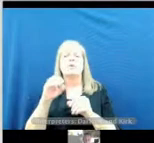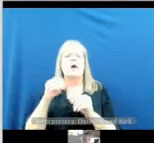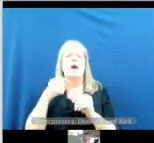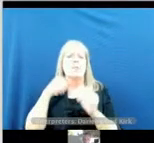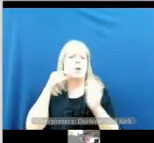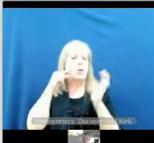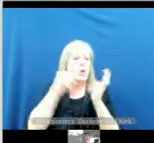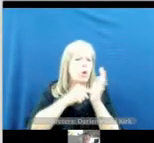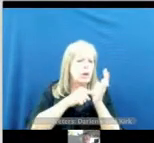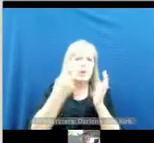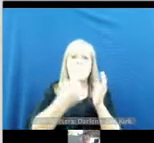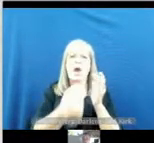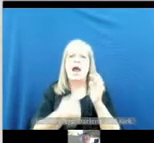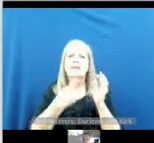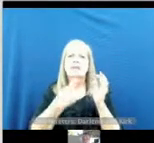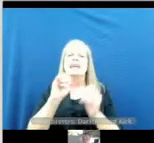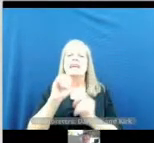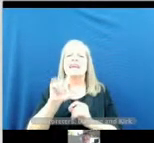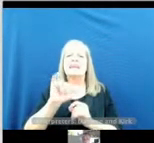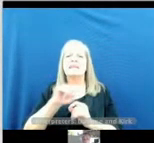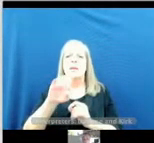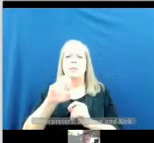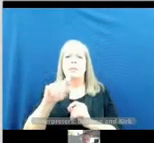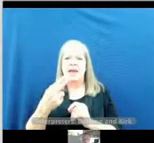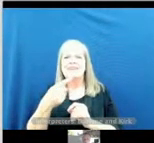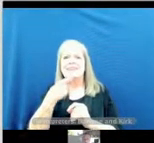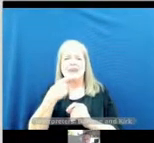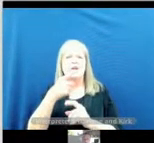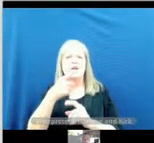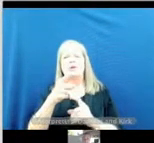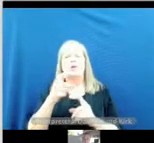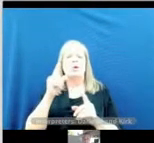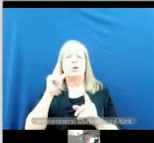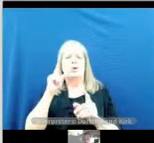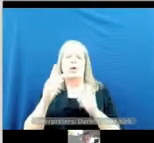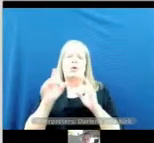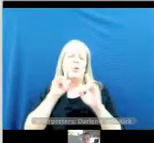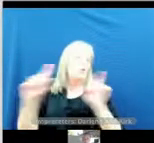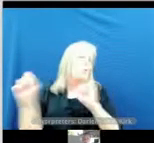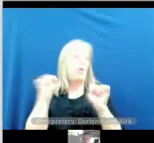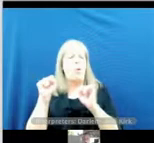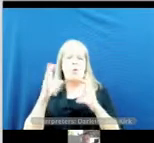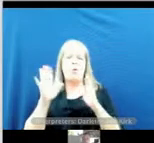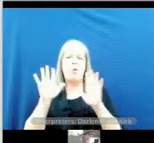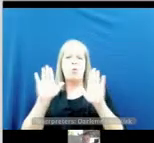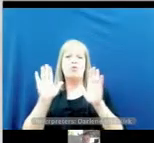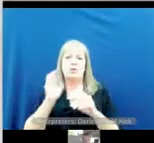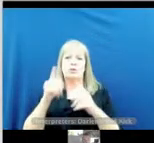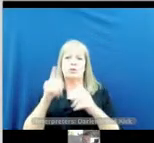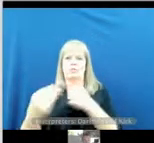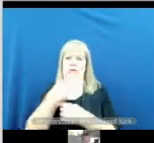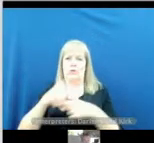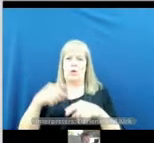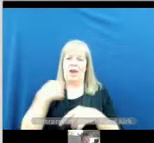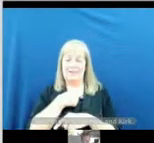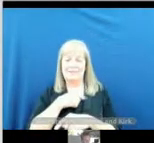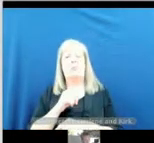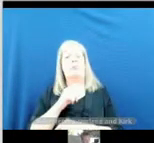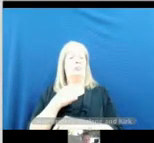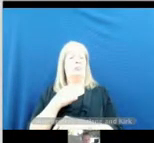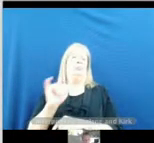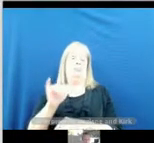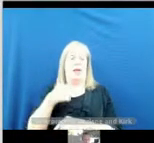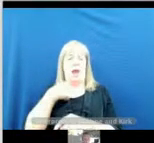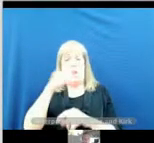says, you're rocking our world. I hope that means your paradigm shift didn't make you fall off